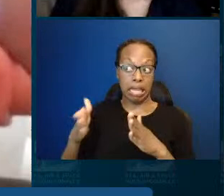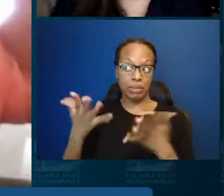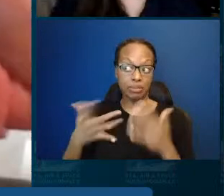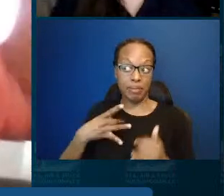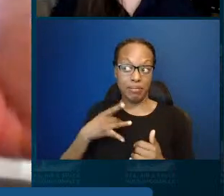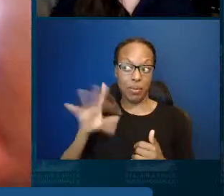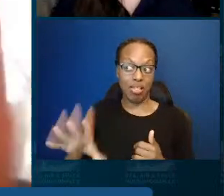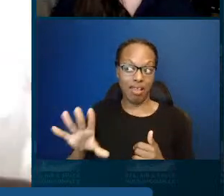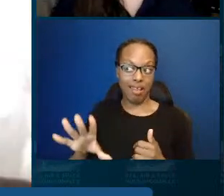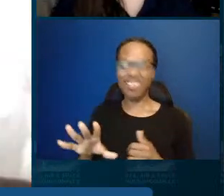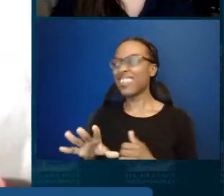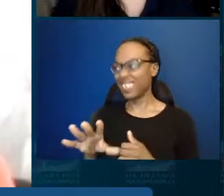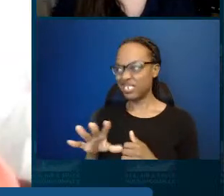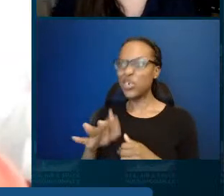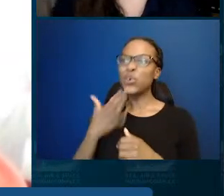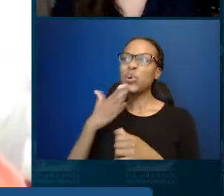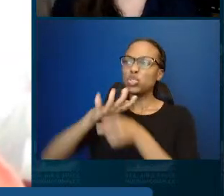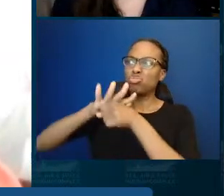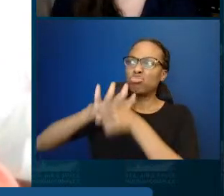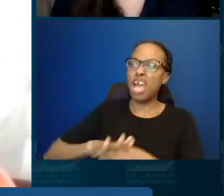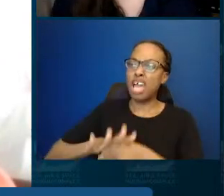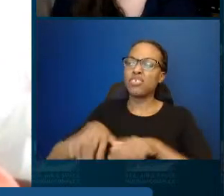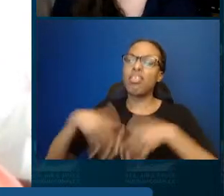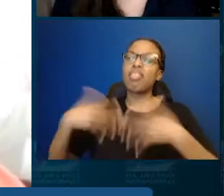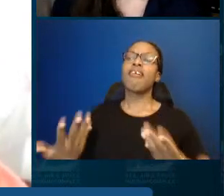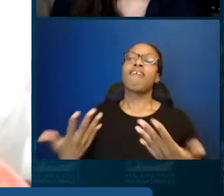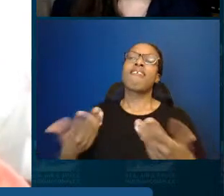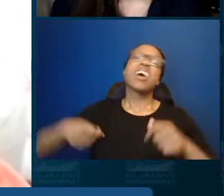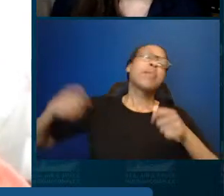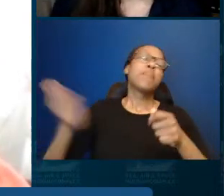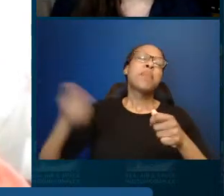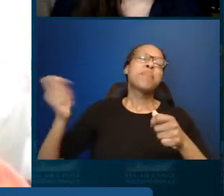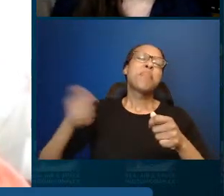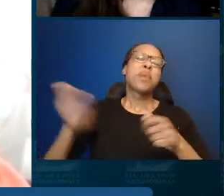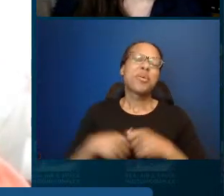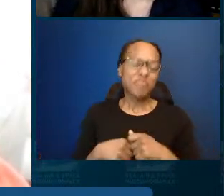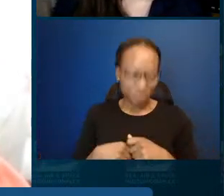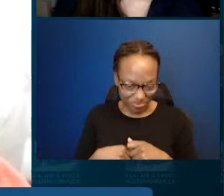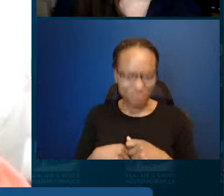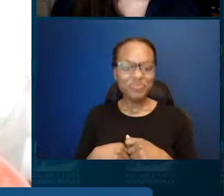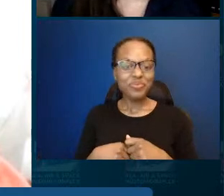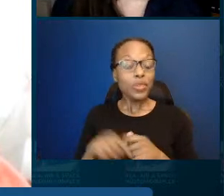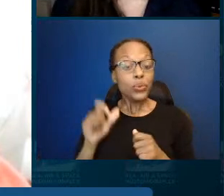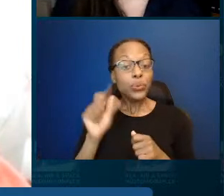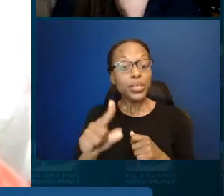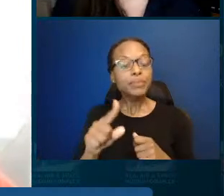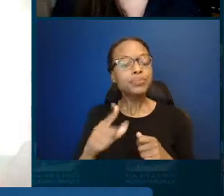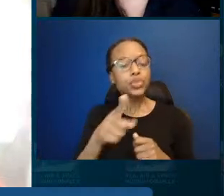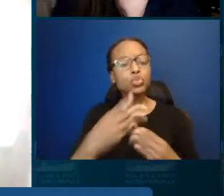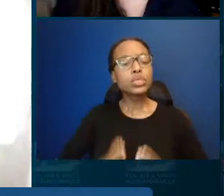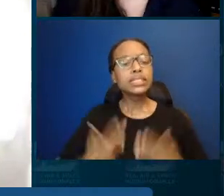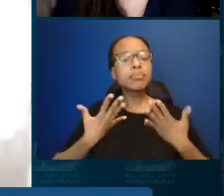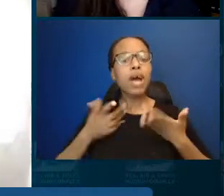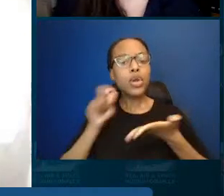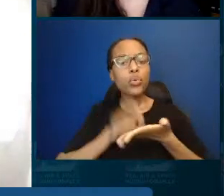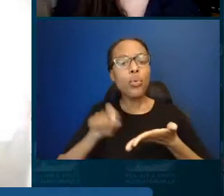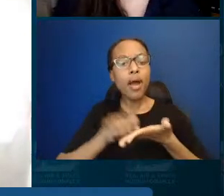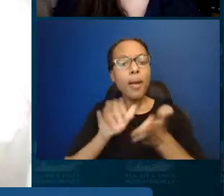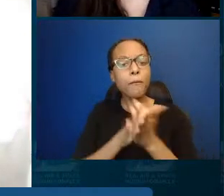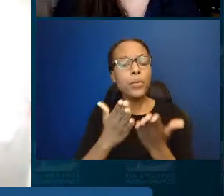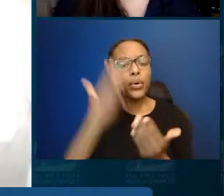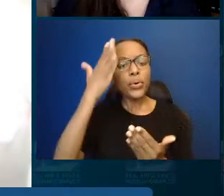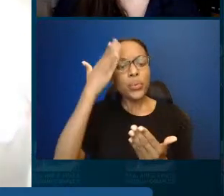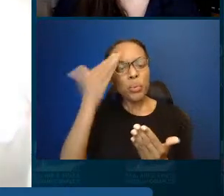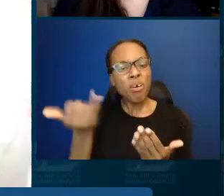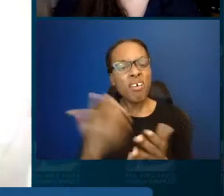for the end of the week, huh? Absolutely. Why not? So here's a question for you. What inspired you to write your book? Oh,